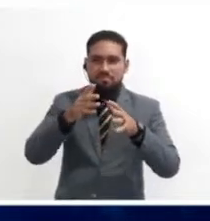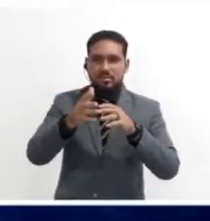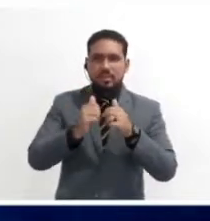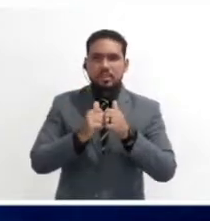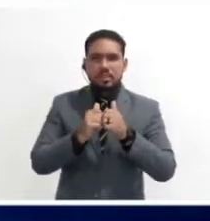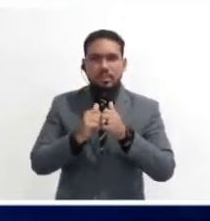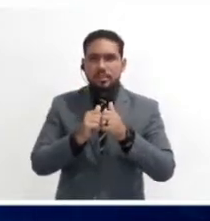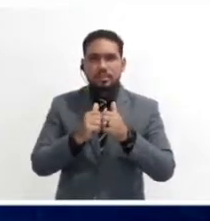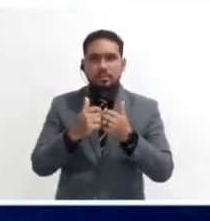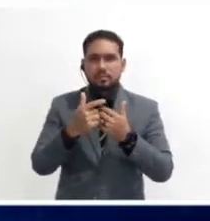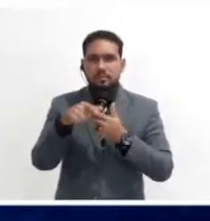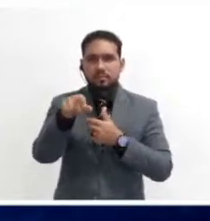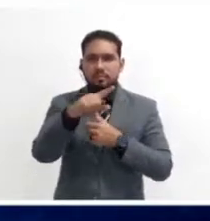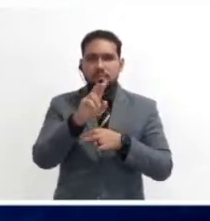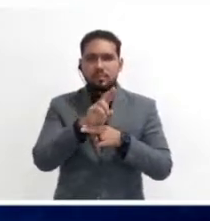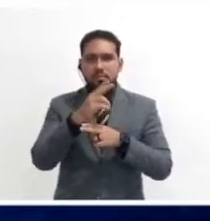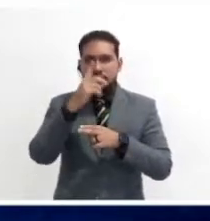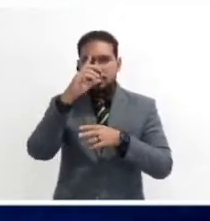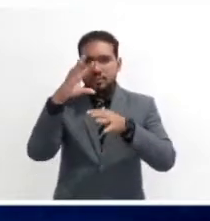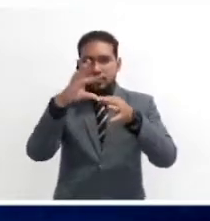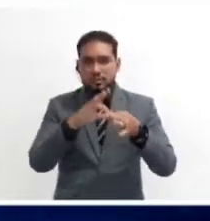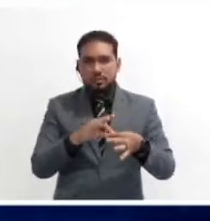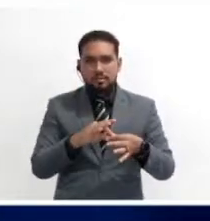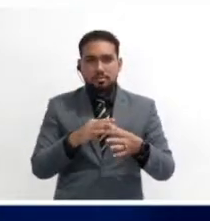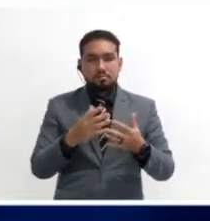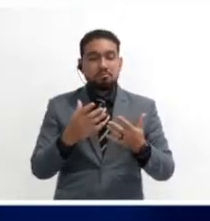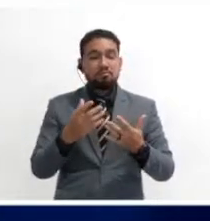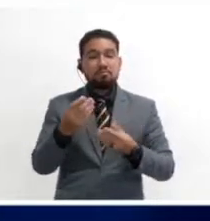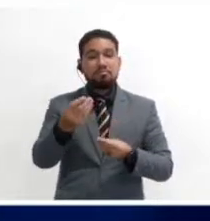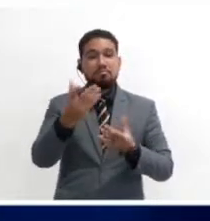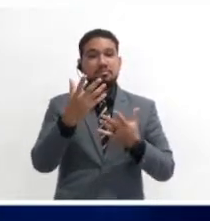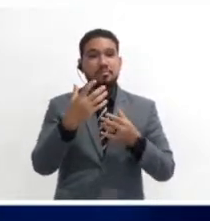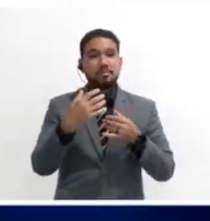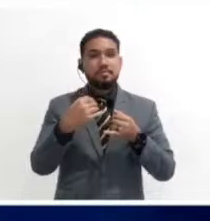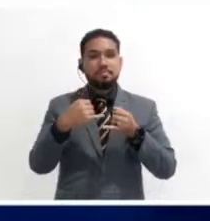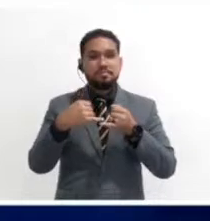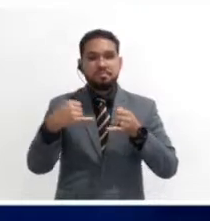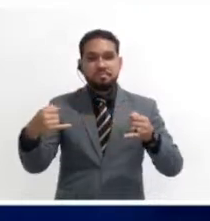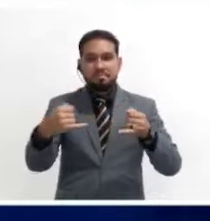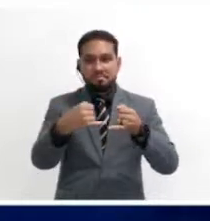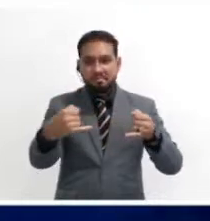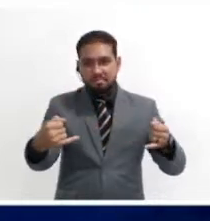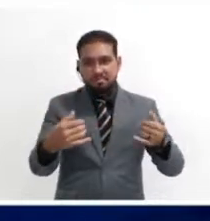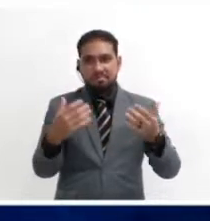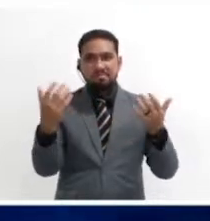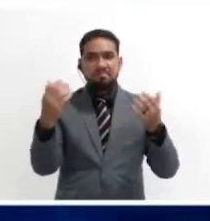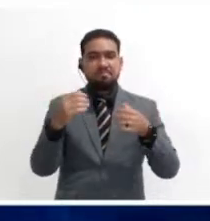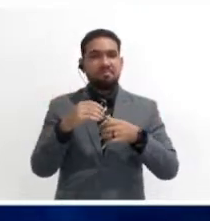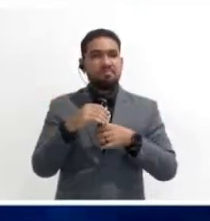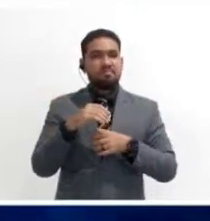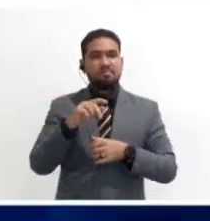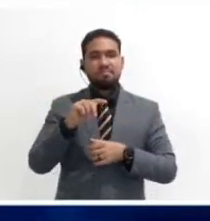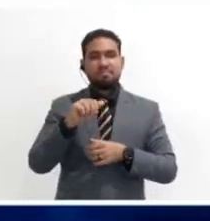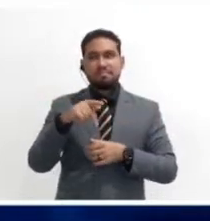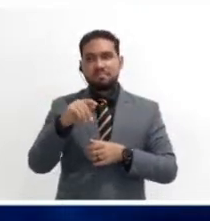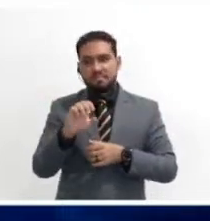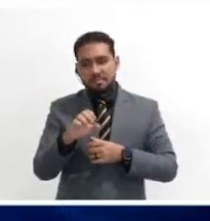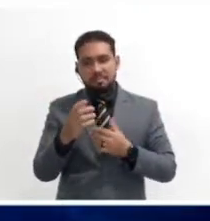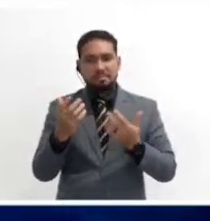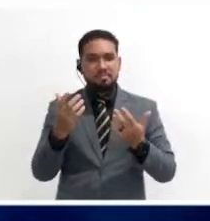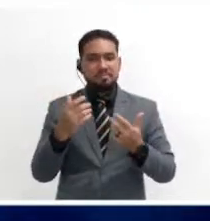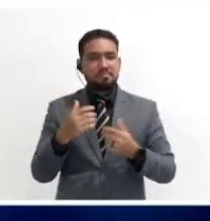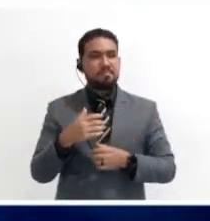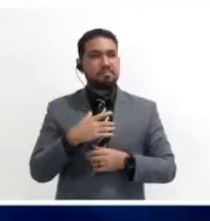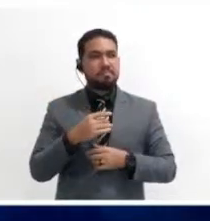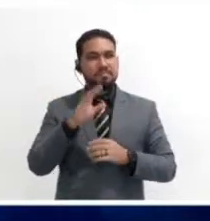chip. But I like to expand the definition because when you actually look at how we make packages, we use more than those three